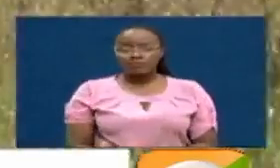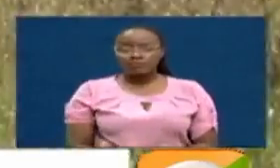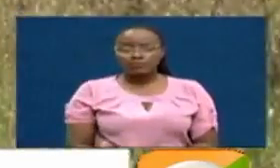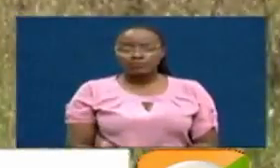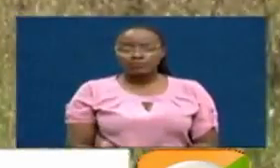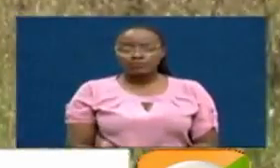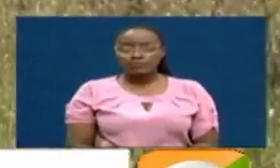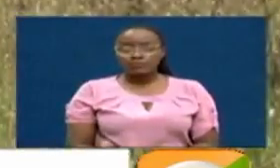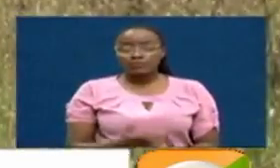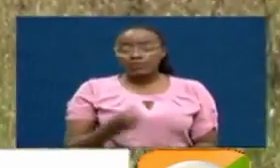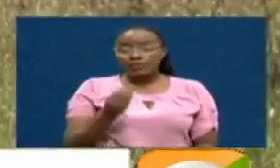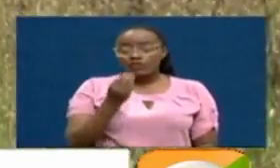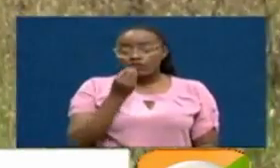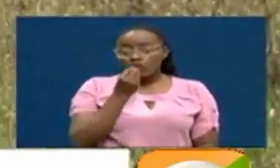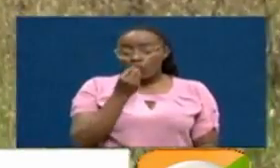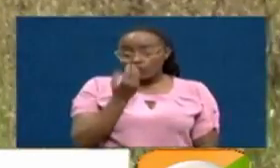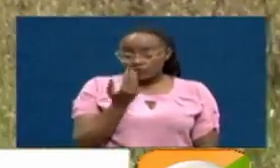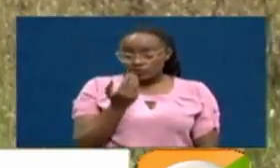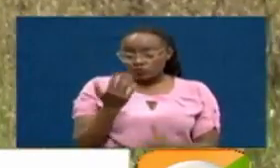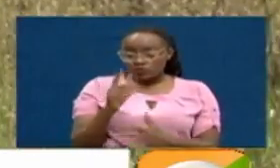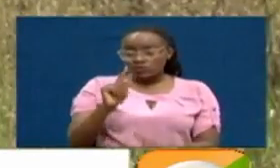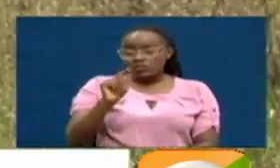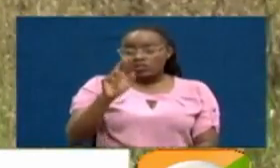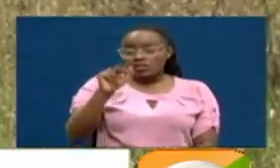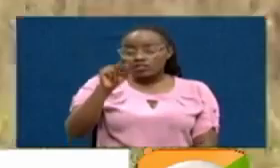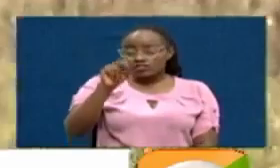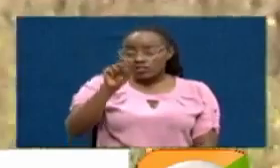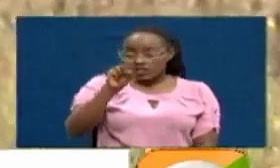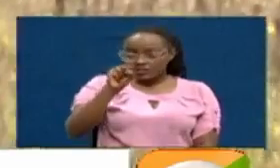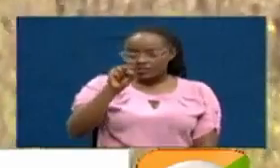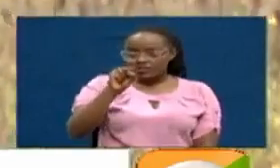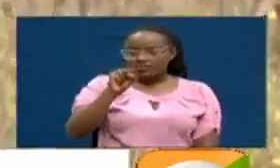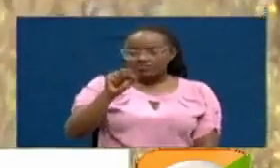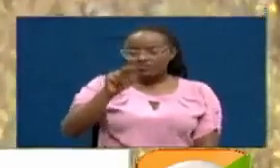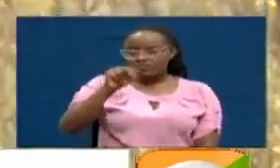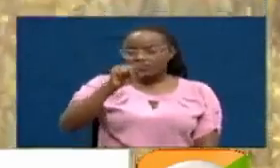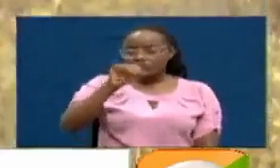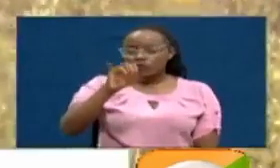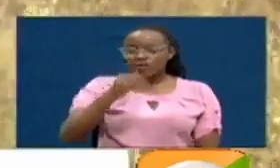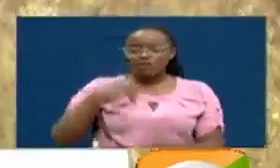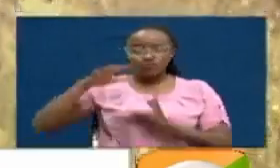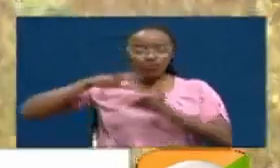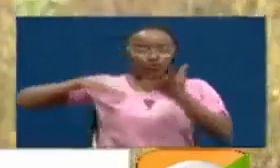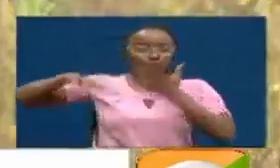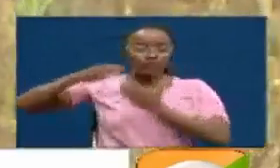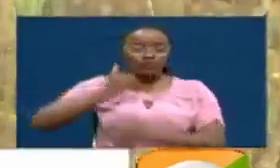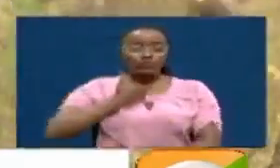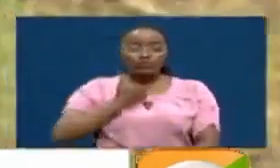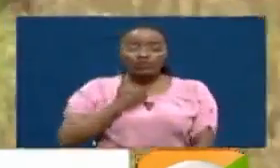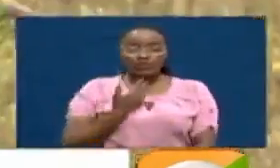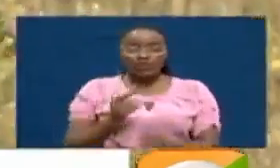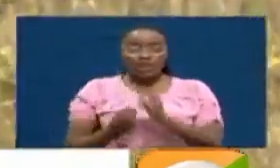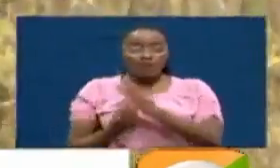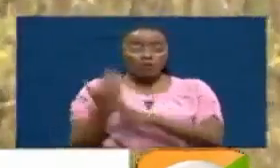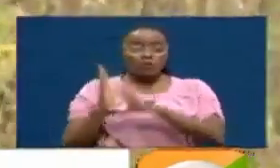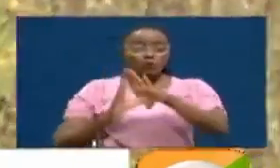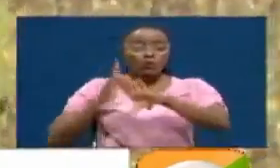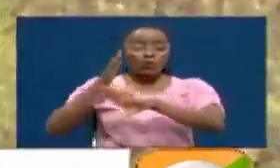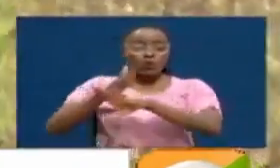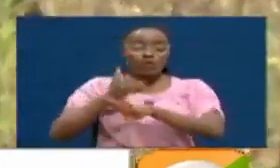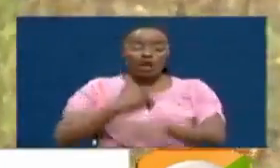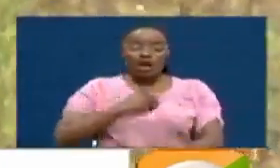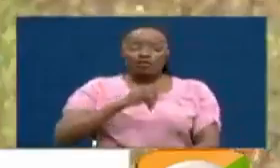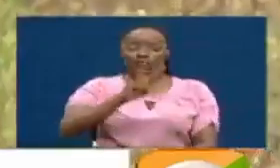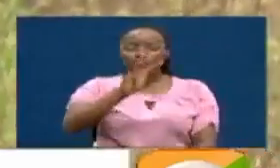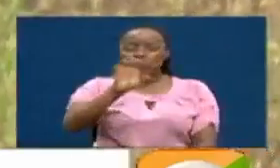In Kenya's food basket of Trans Nzoia, farmers are confused. Frederick Rono's farm is overgrown by weeds. He